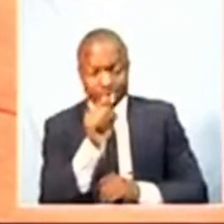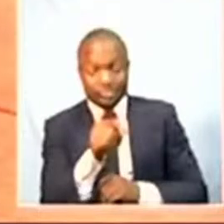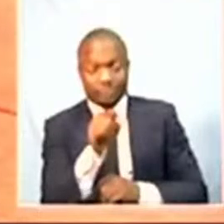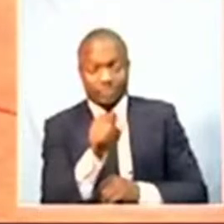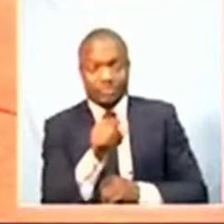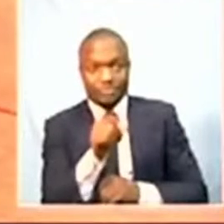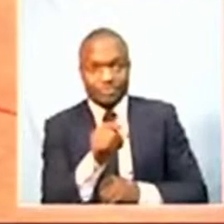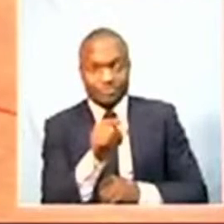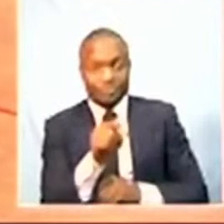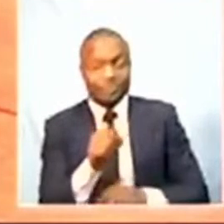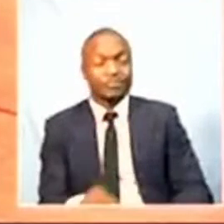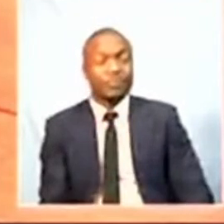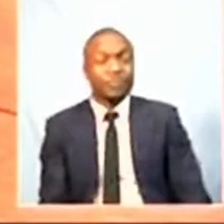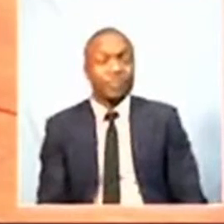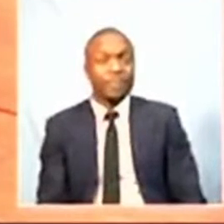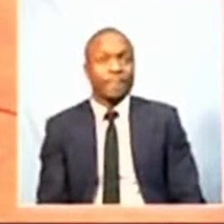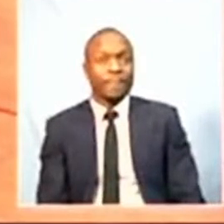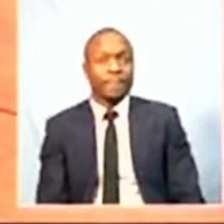agriculture,